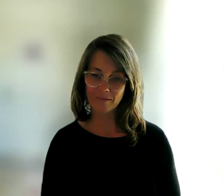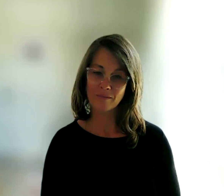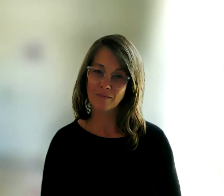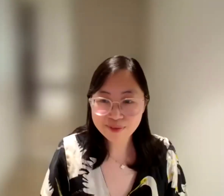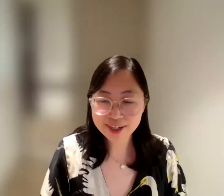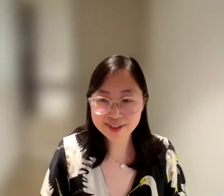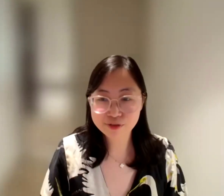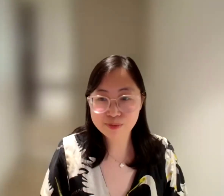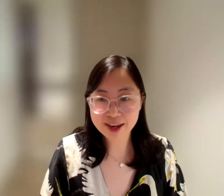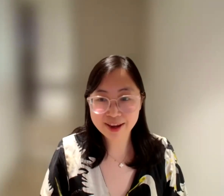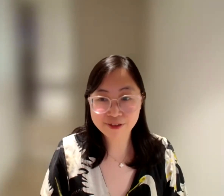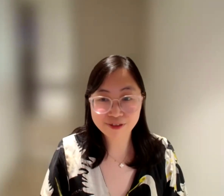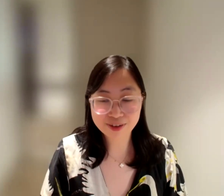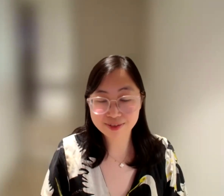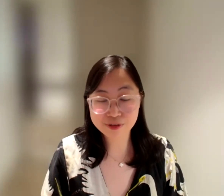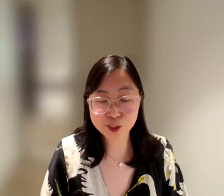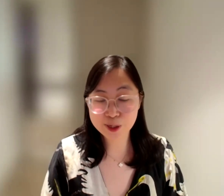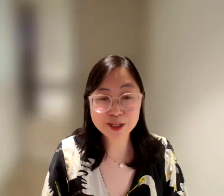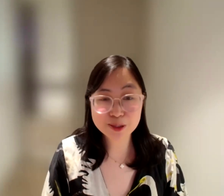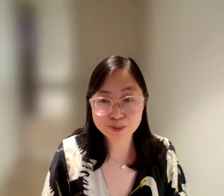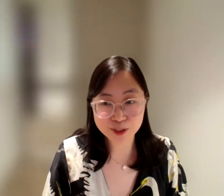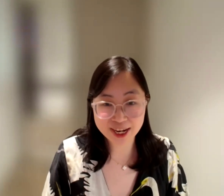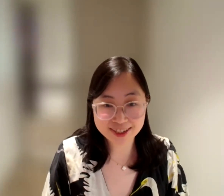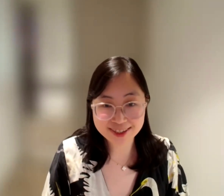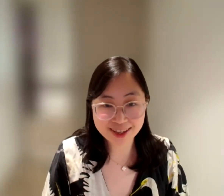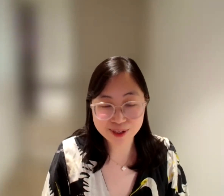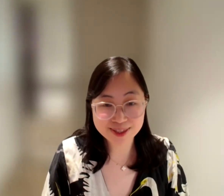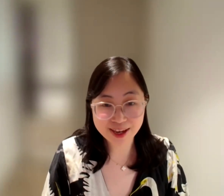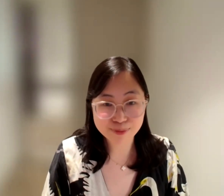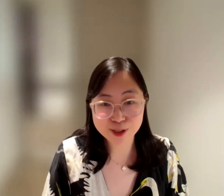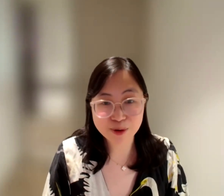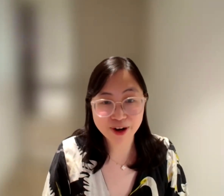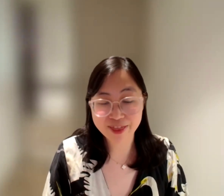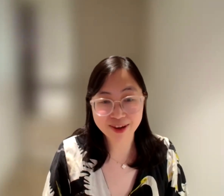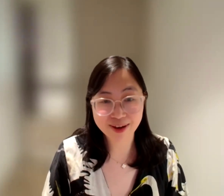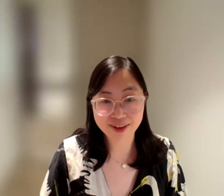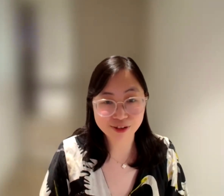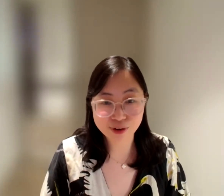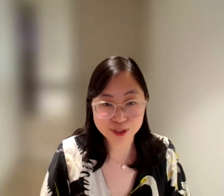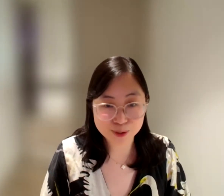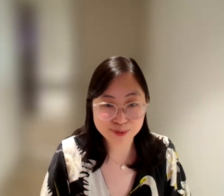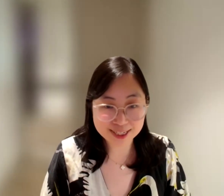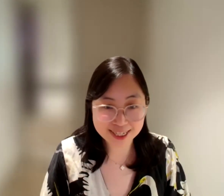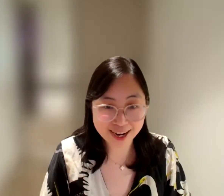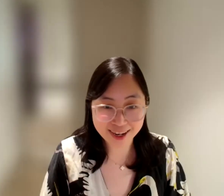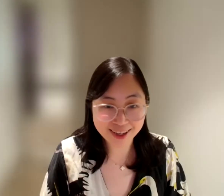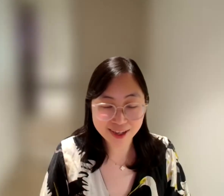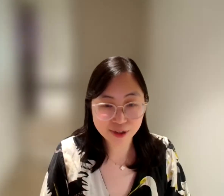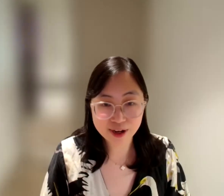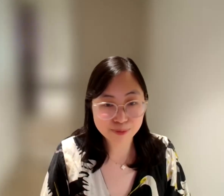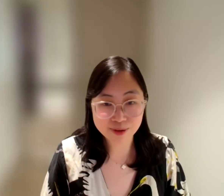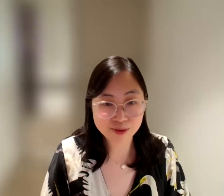Thanks, Laura. I guess for me, if we're talking about small changes that we could see happen tomorrow, I think a lot of what we talked about